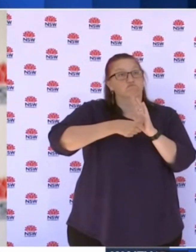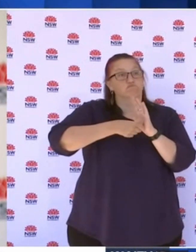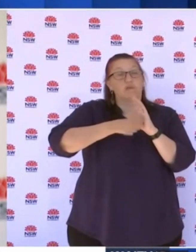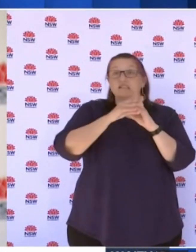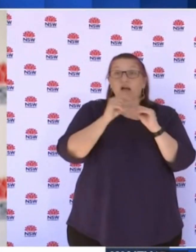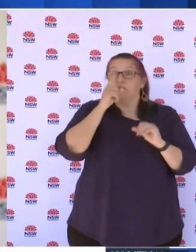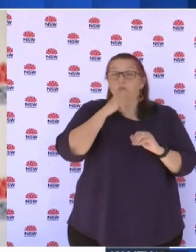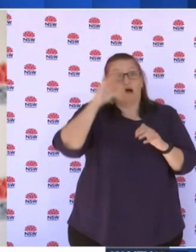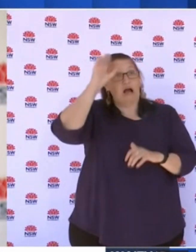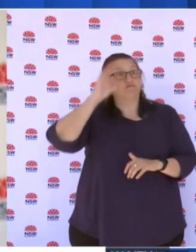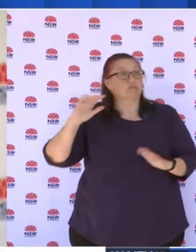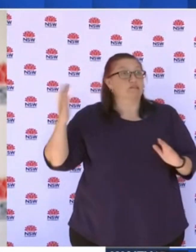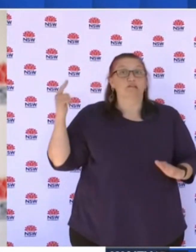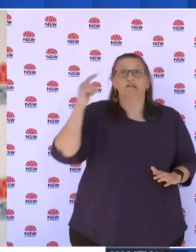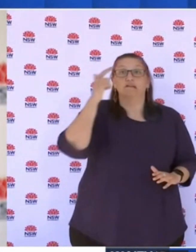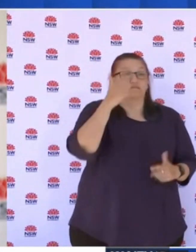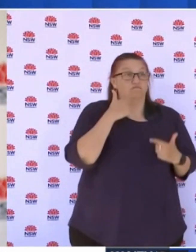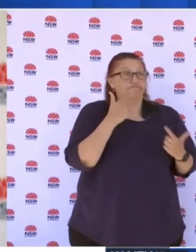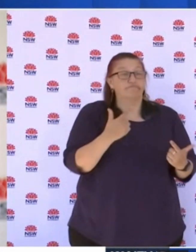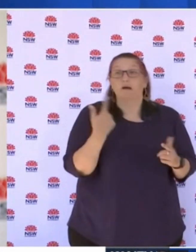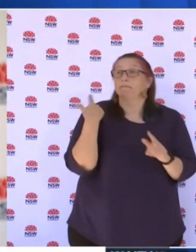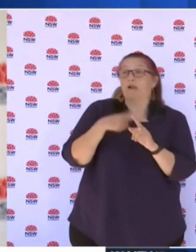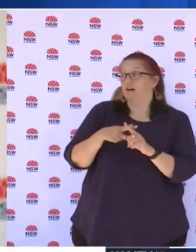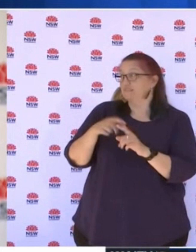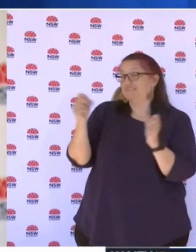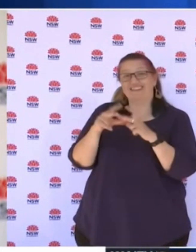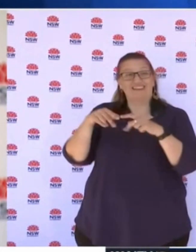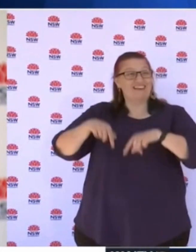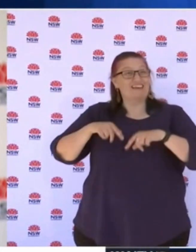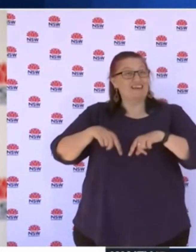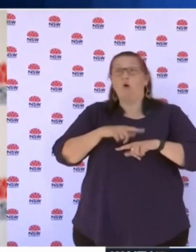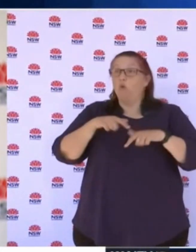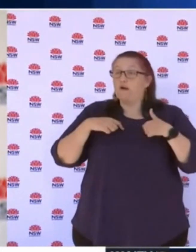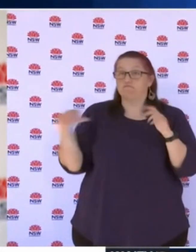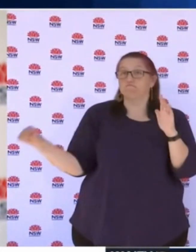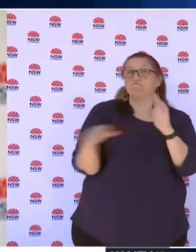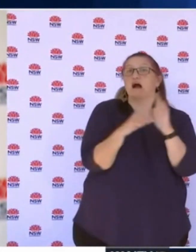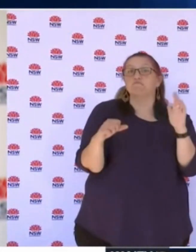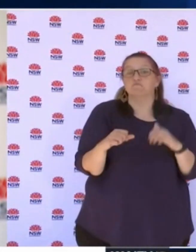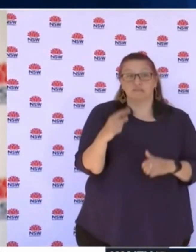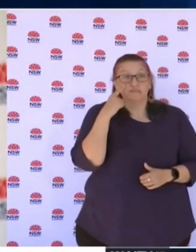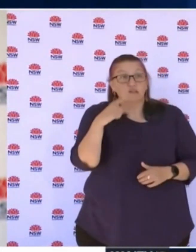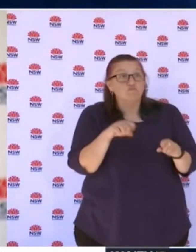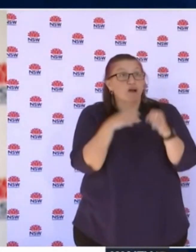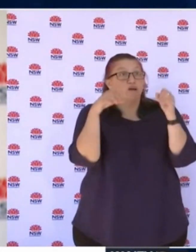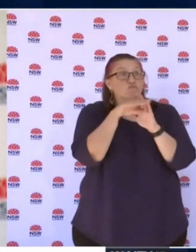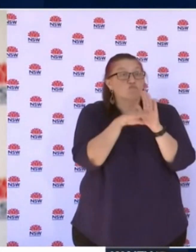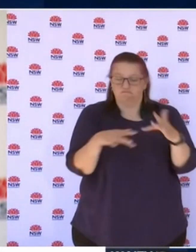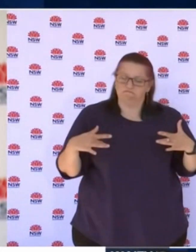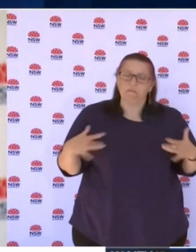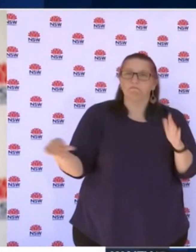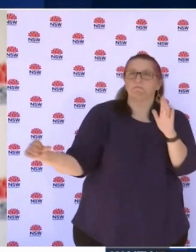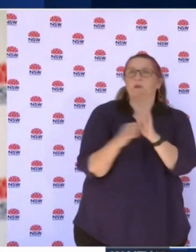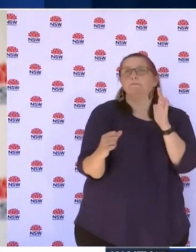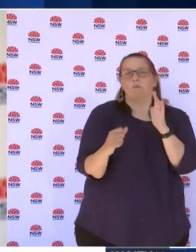the state or in fact here in Greater Sydney. We will continue to do that whilst ever those public health orders are in